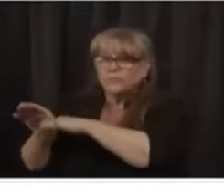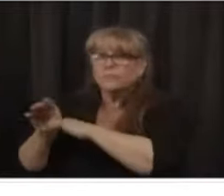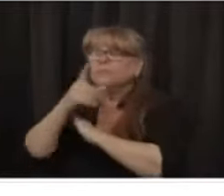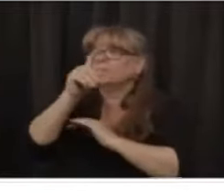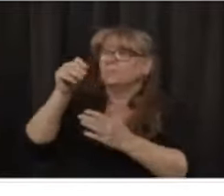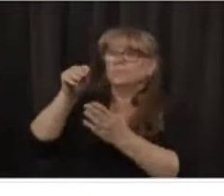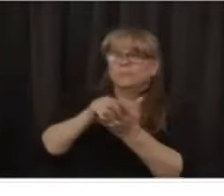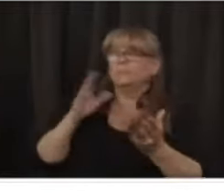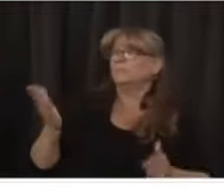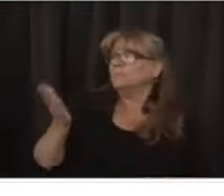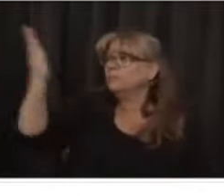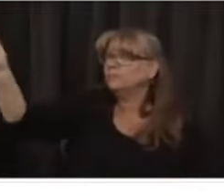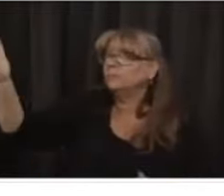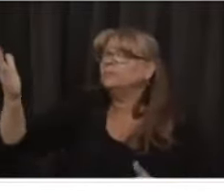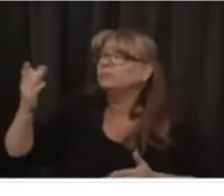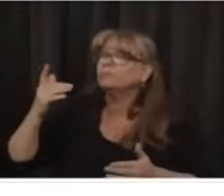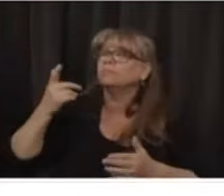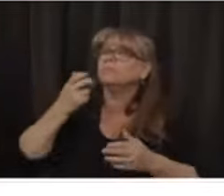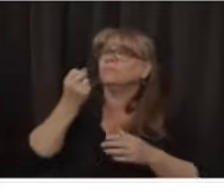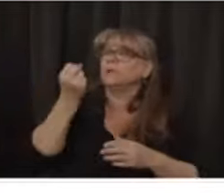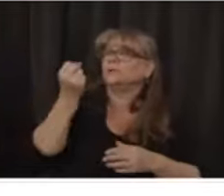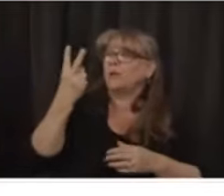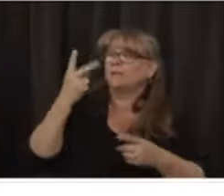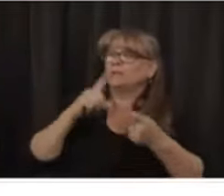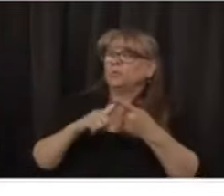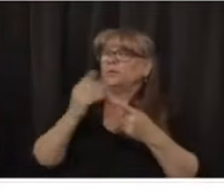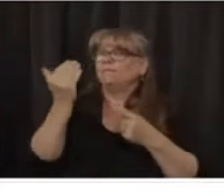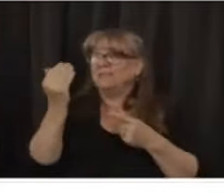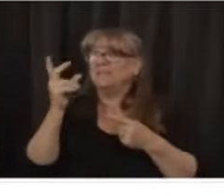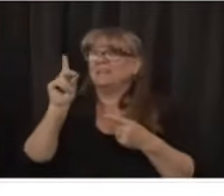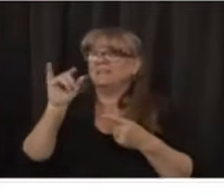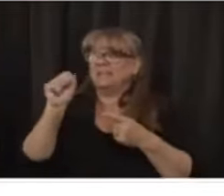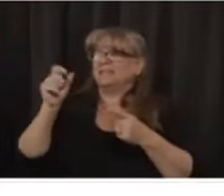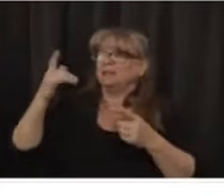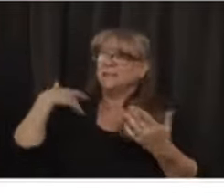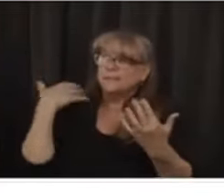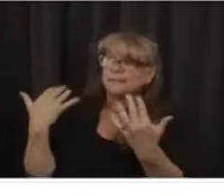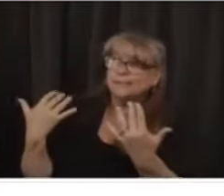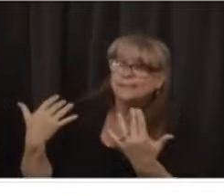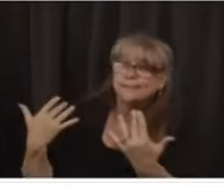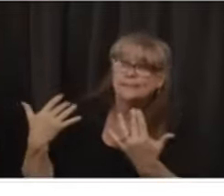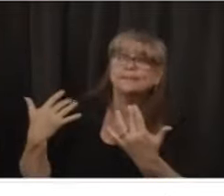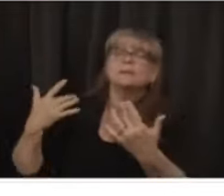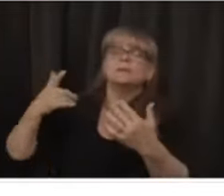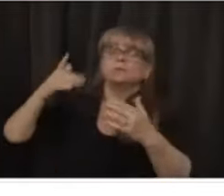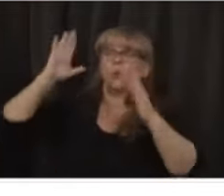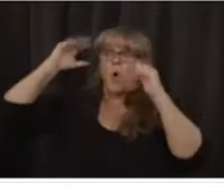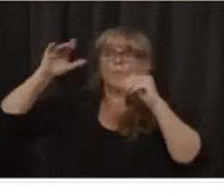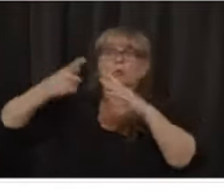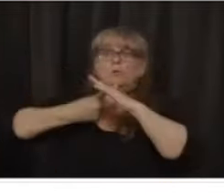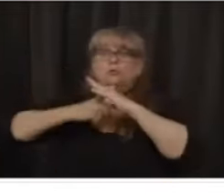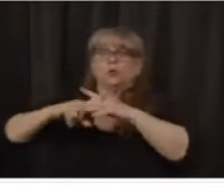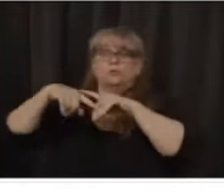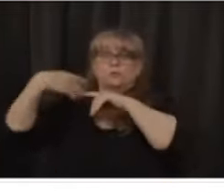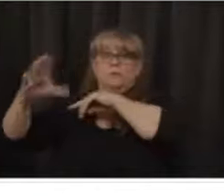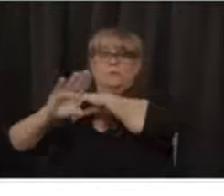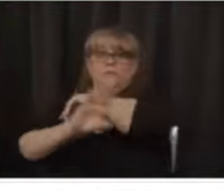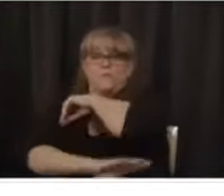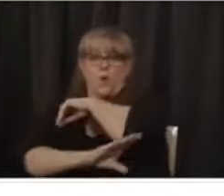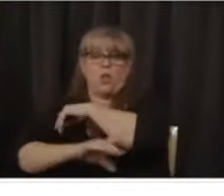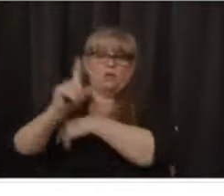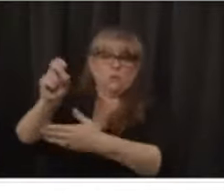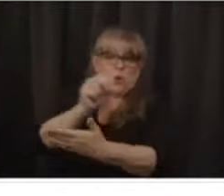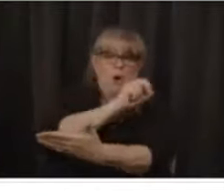15-year-olds before the school year starts next fall. So we're hopeful that that'll be approved in the next month or